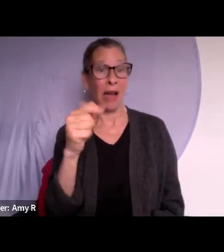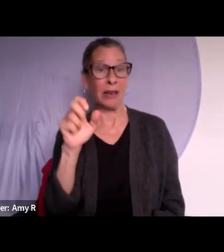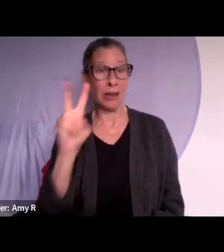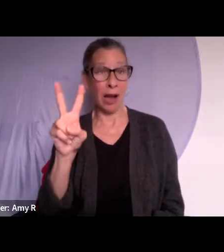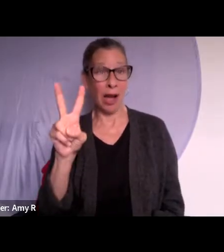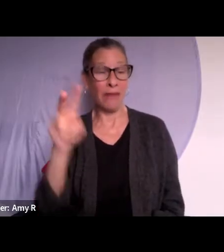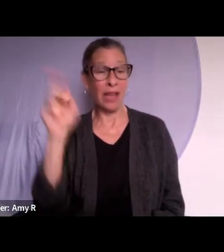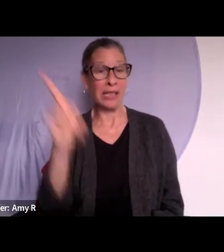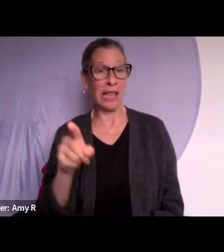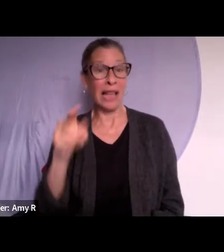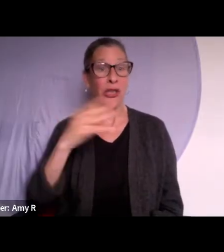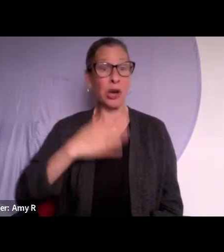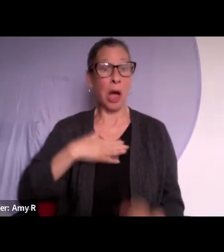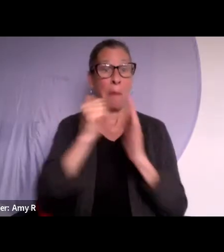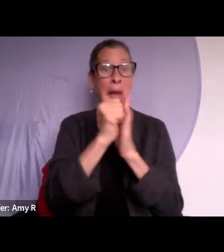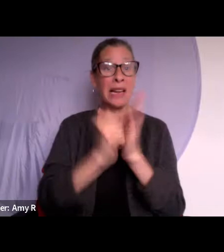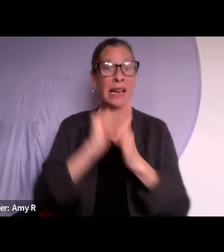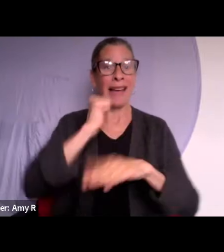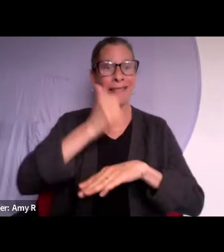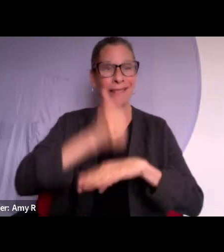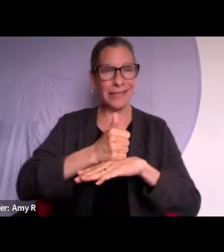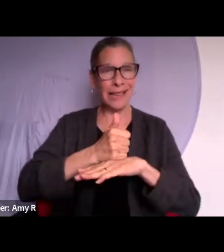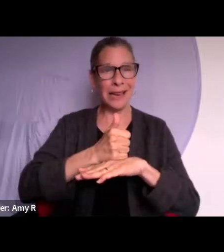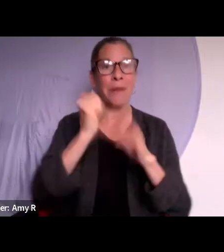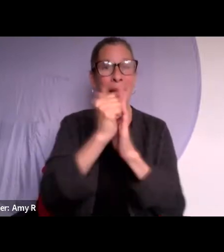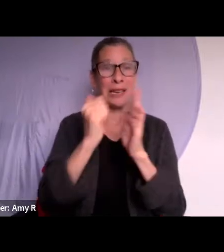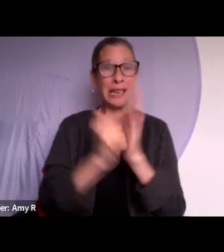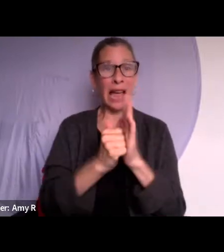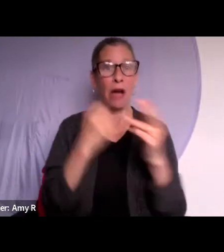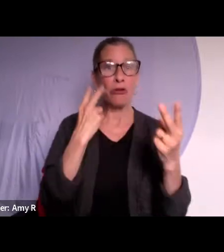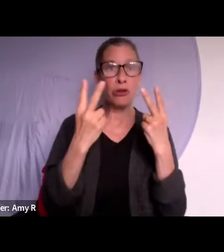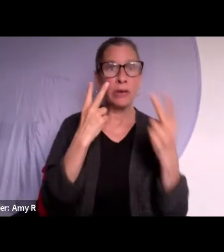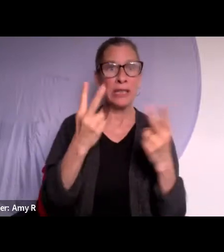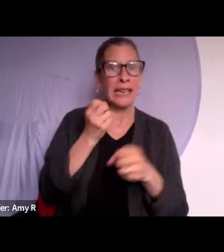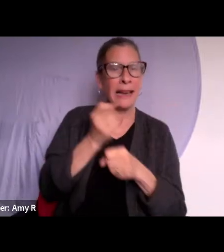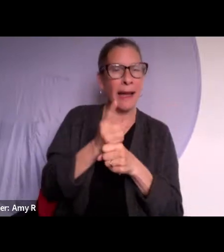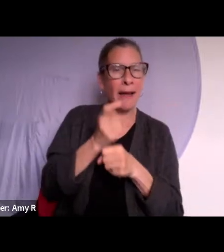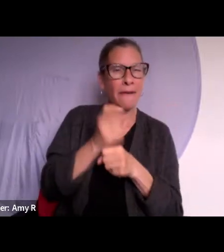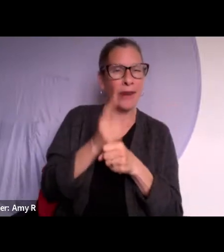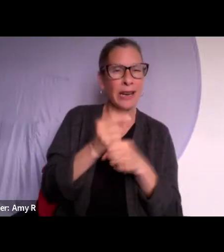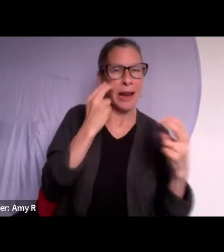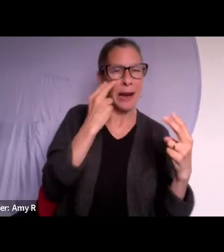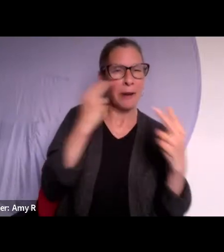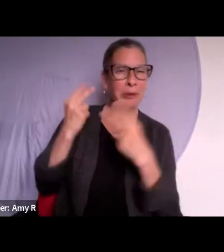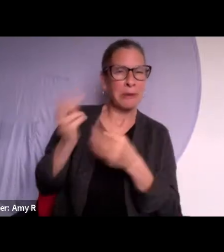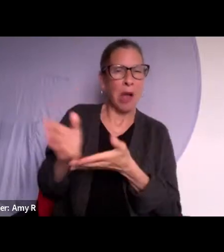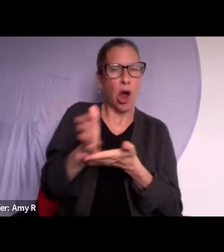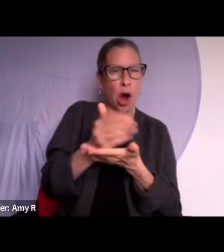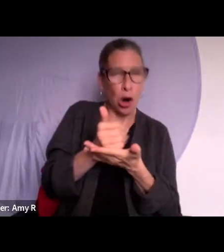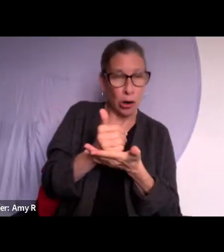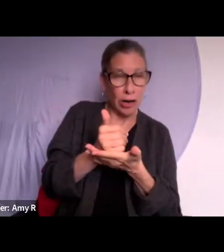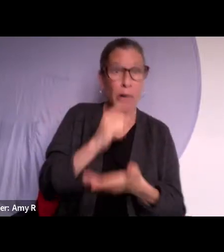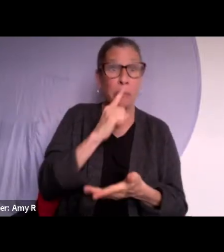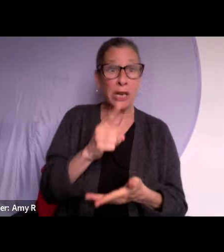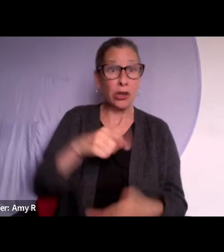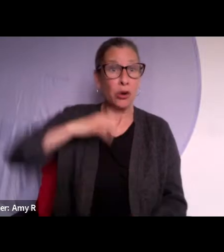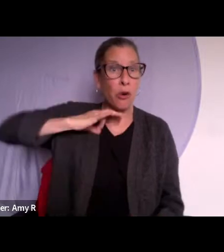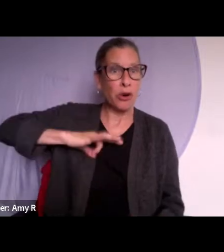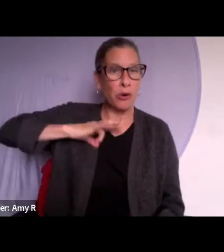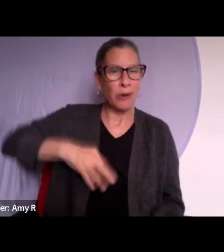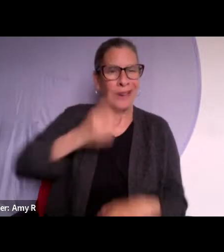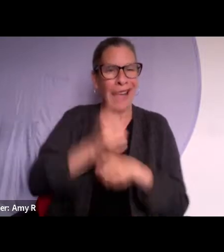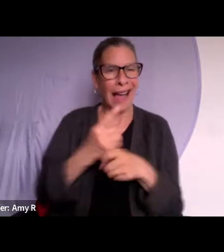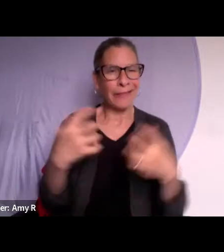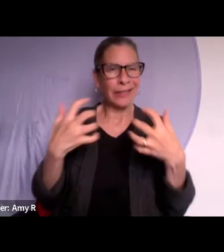ssa.gov/myaccount and set up an account. You can see your annual earnings history. You can make sure you're getting credited accurately for your